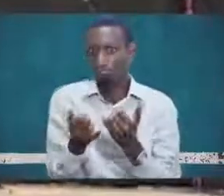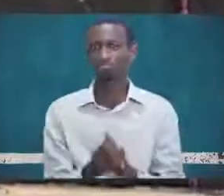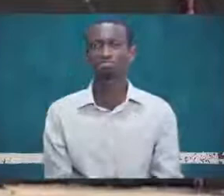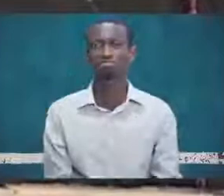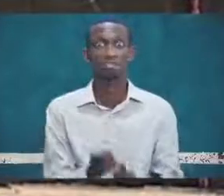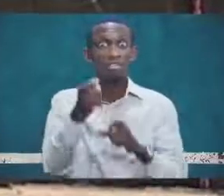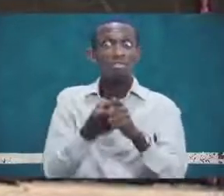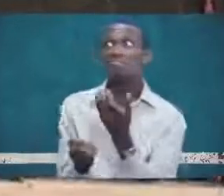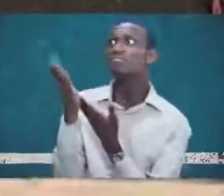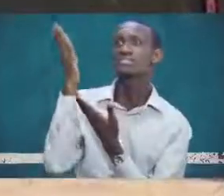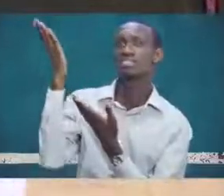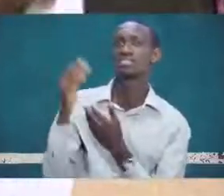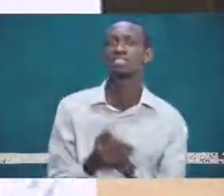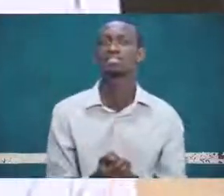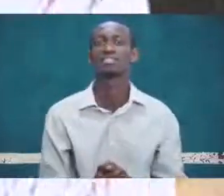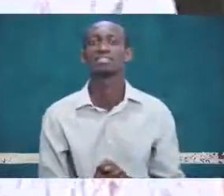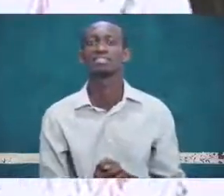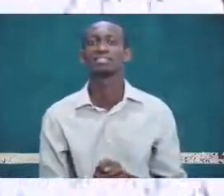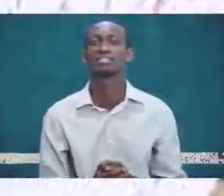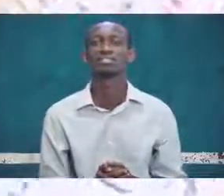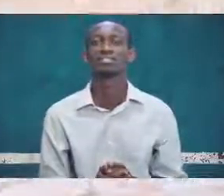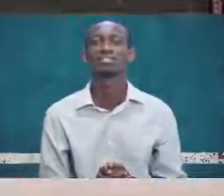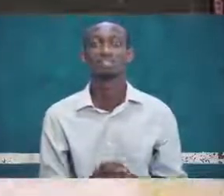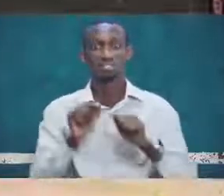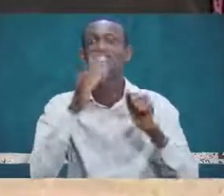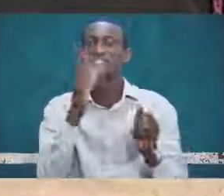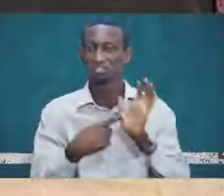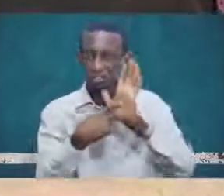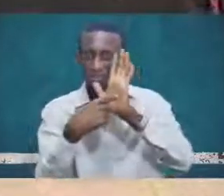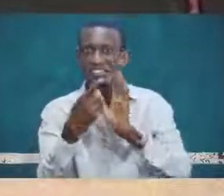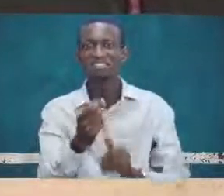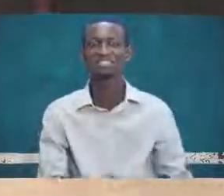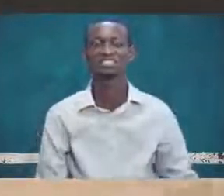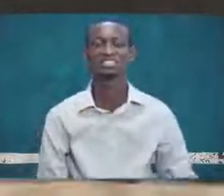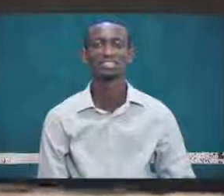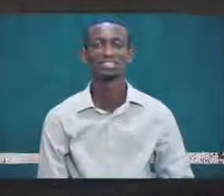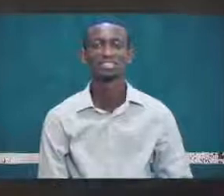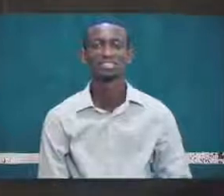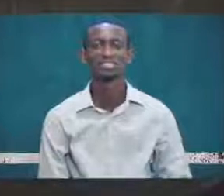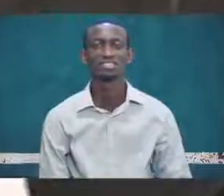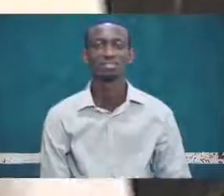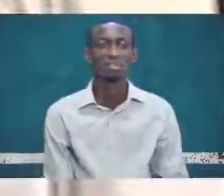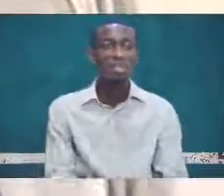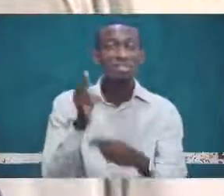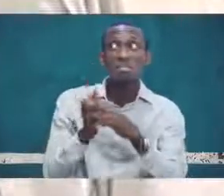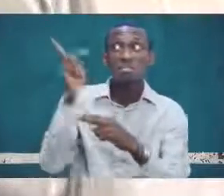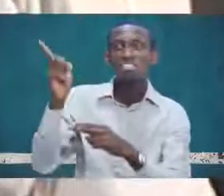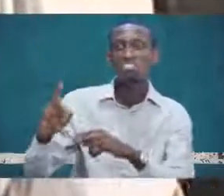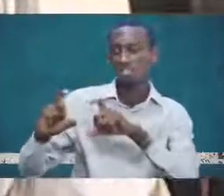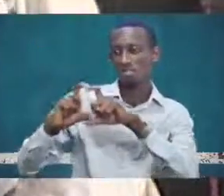from there, we can now learn the next examples. We call this one as the